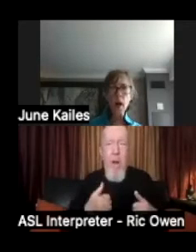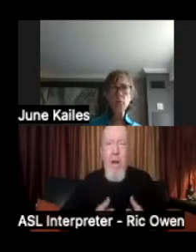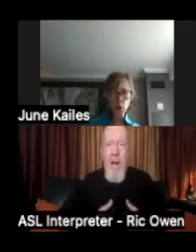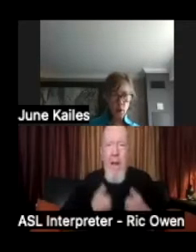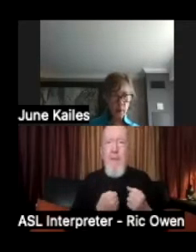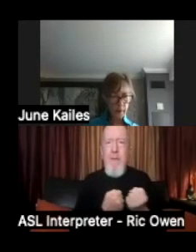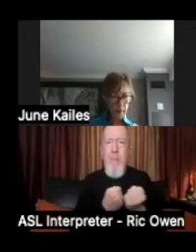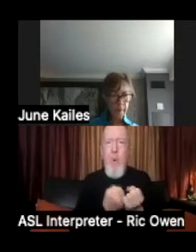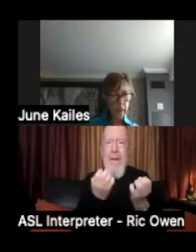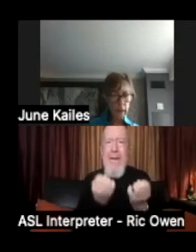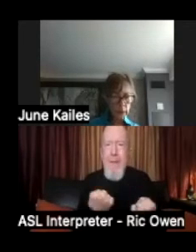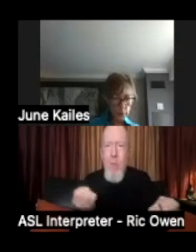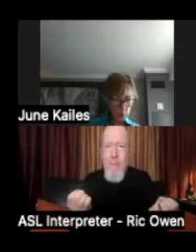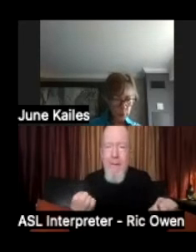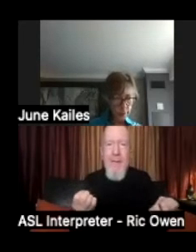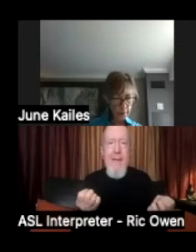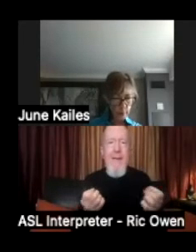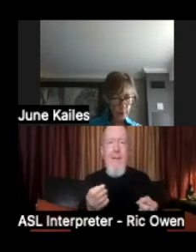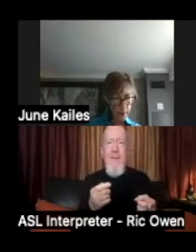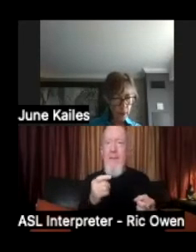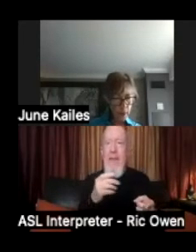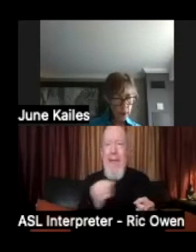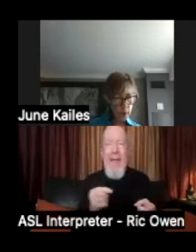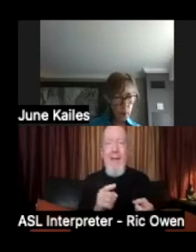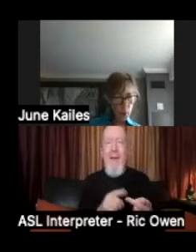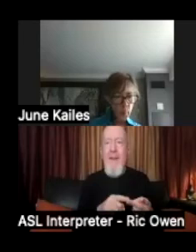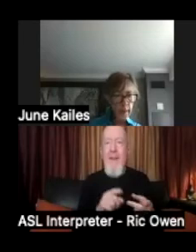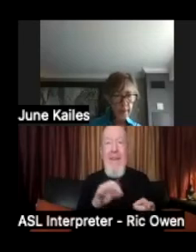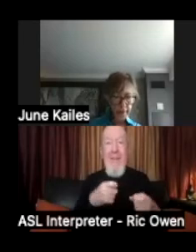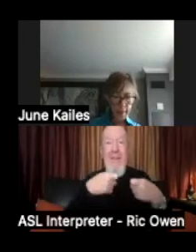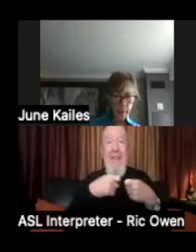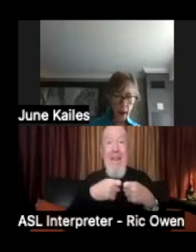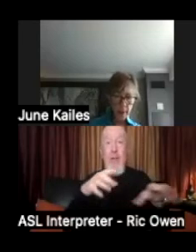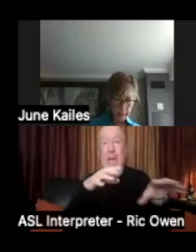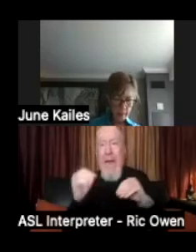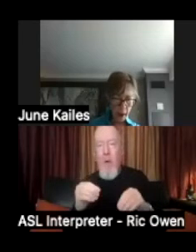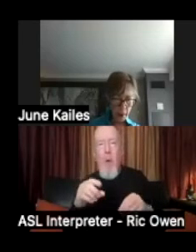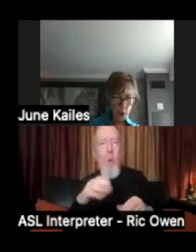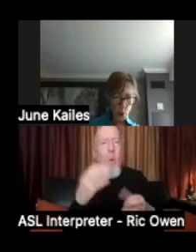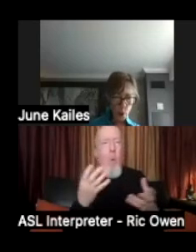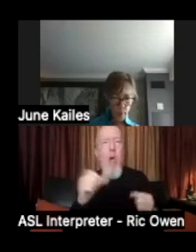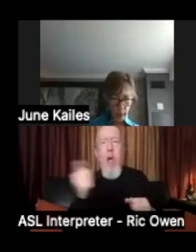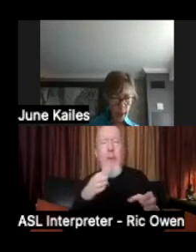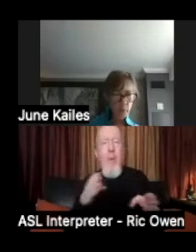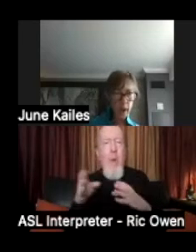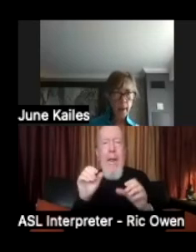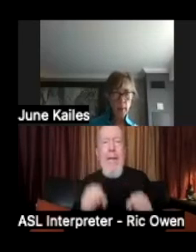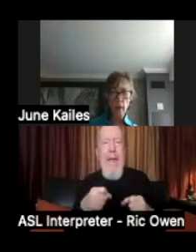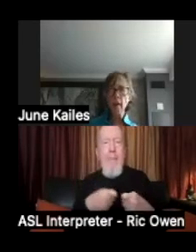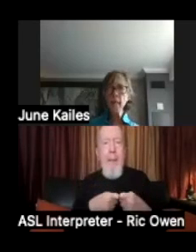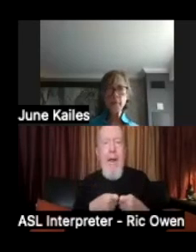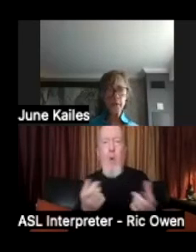workable alternative sources of power. Ways to get by without power or backup